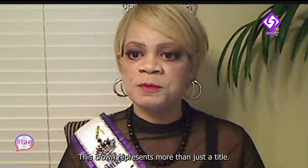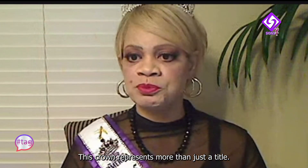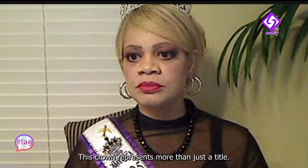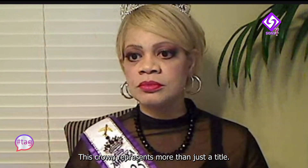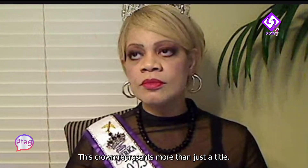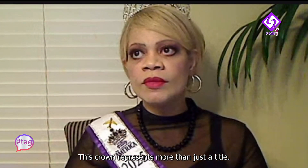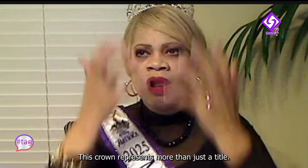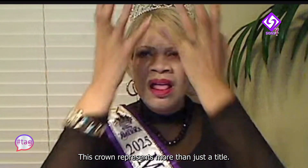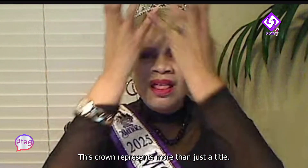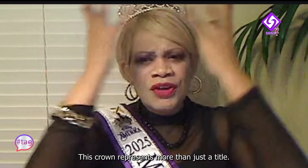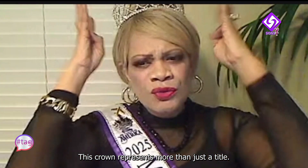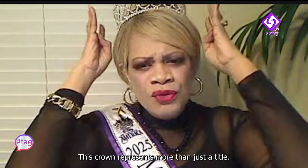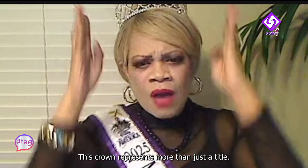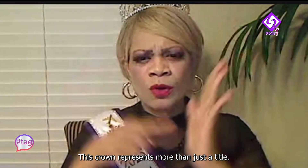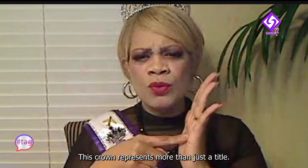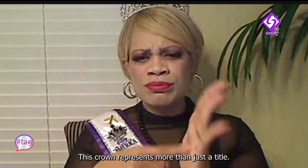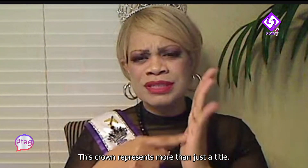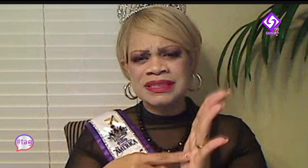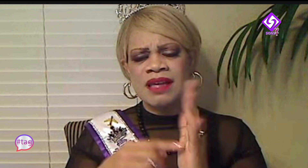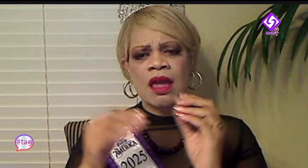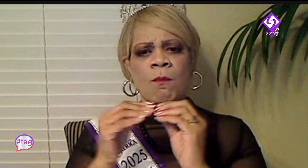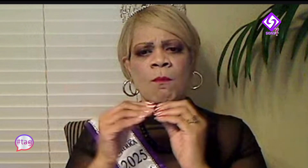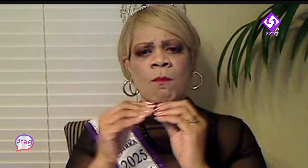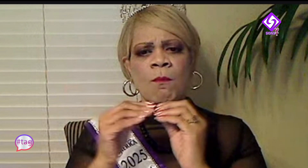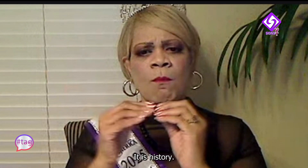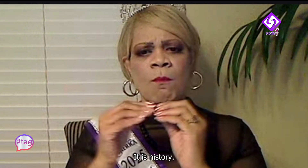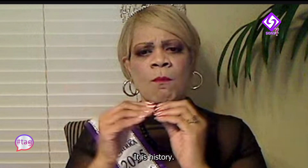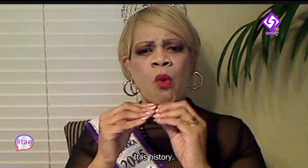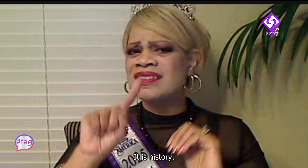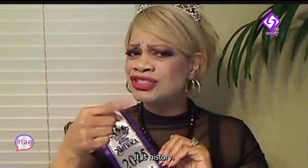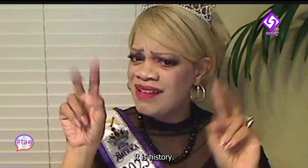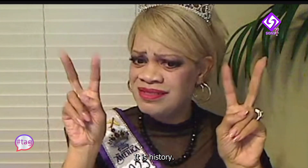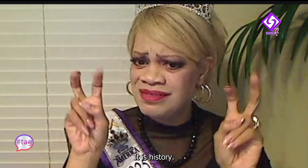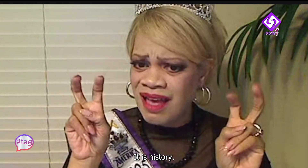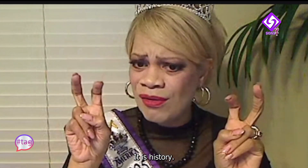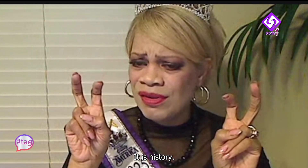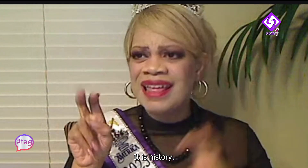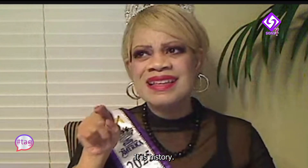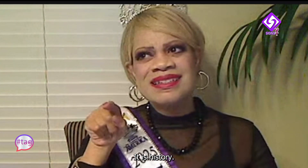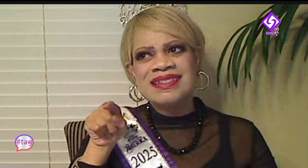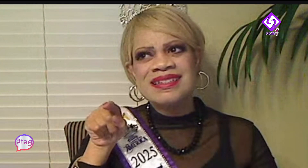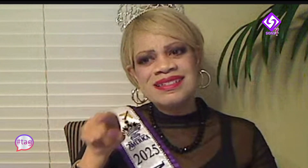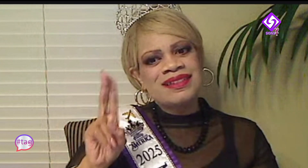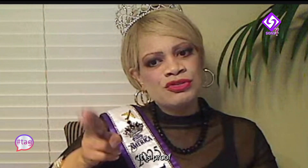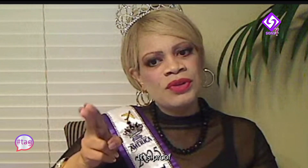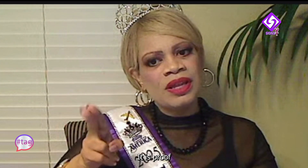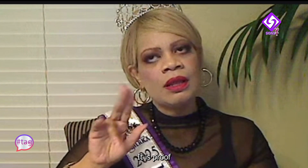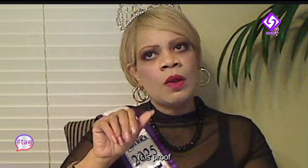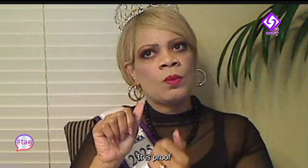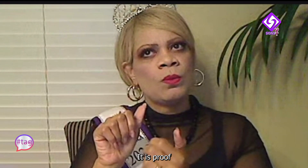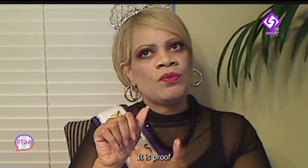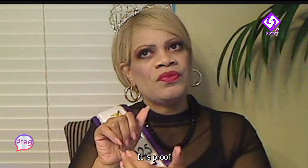This crown represents more than just a title. It is history. It